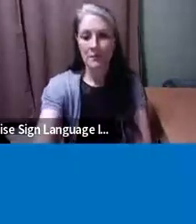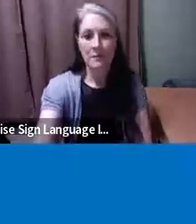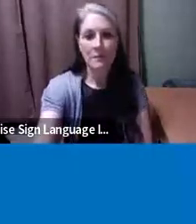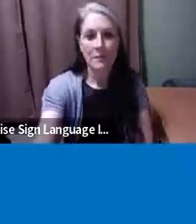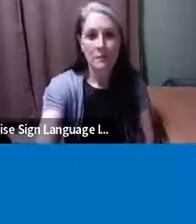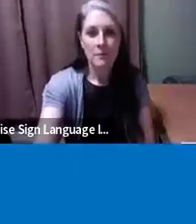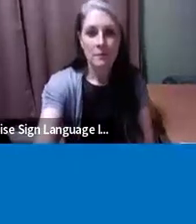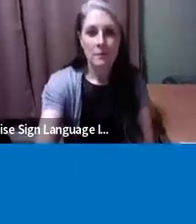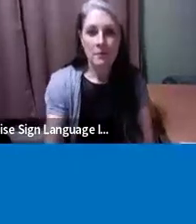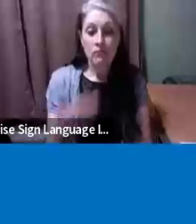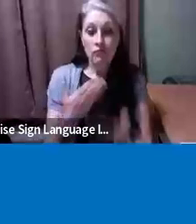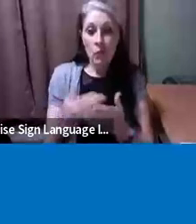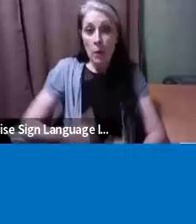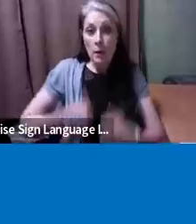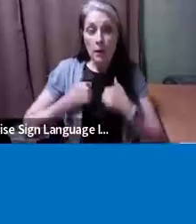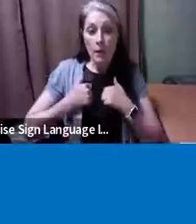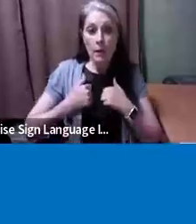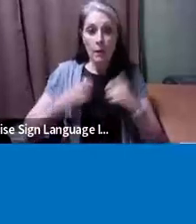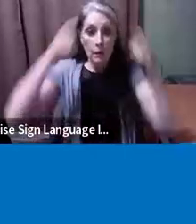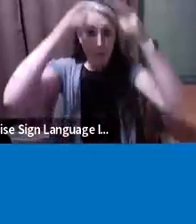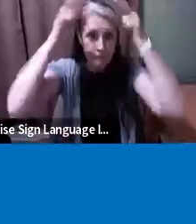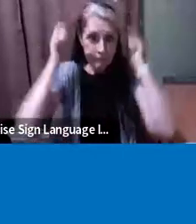Okay, so this could be live narration with the headset,